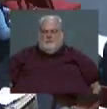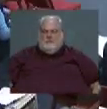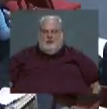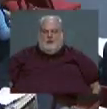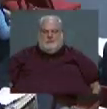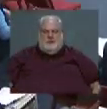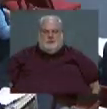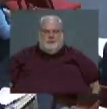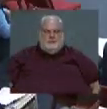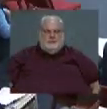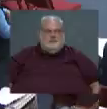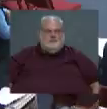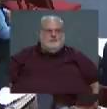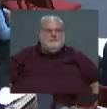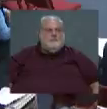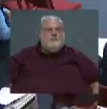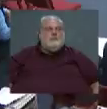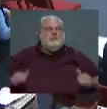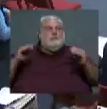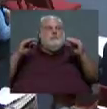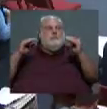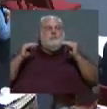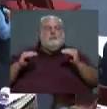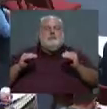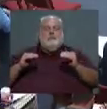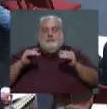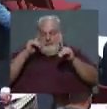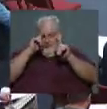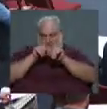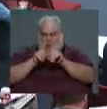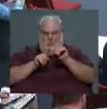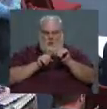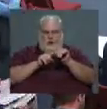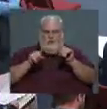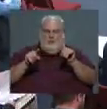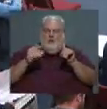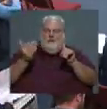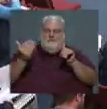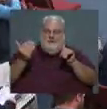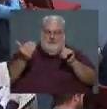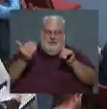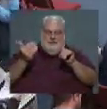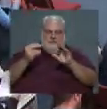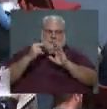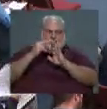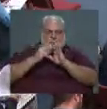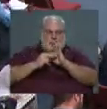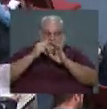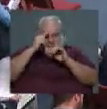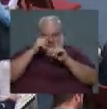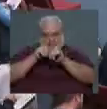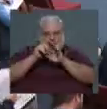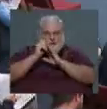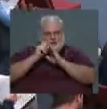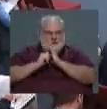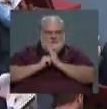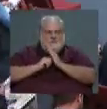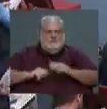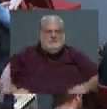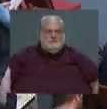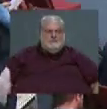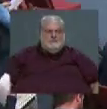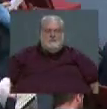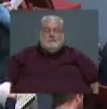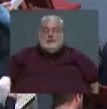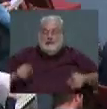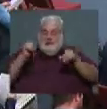Okay, we can now move on to the consent agenda, items 1 through 15. Madam Clerk, if you would please read the consent agenda items. The